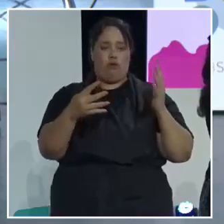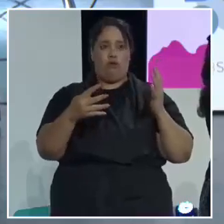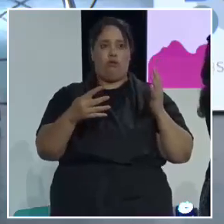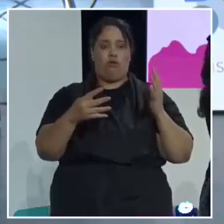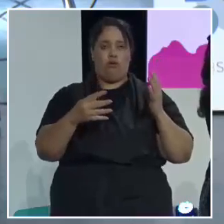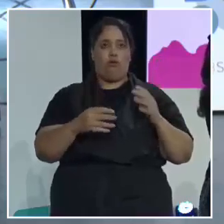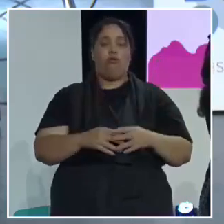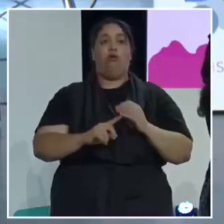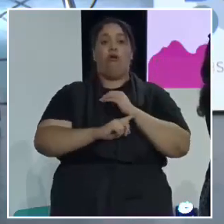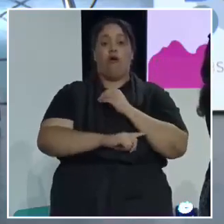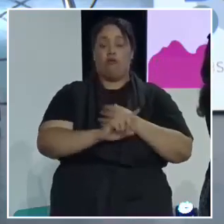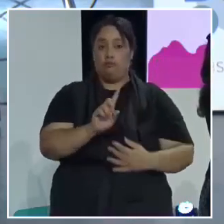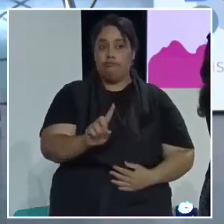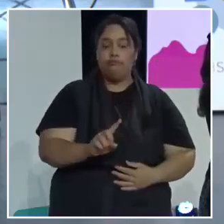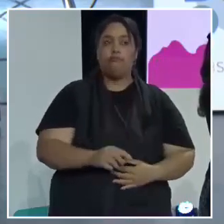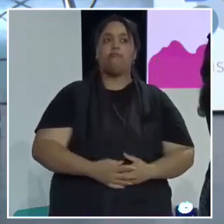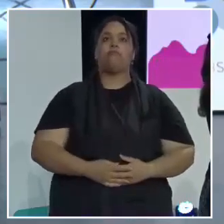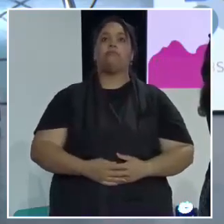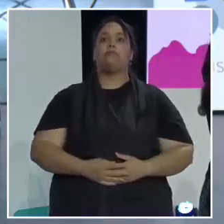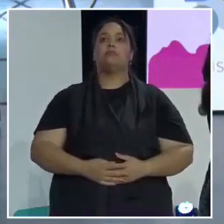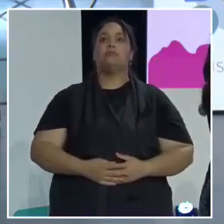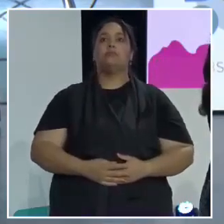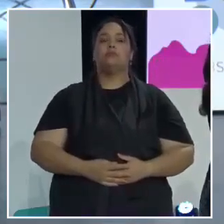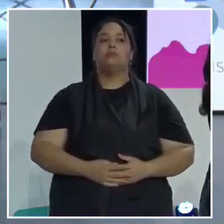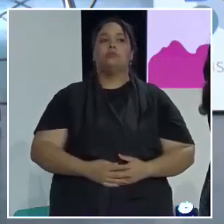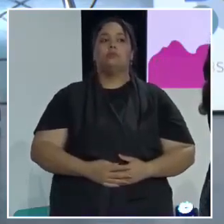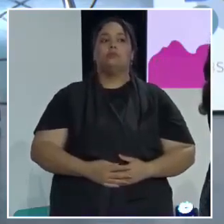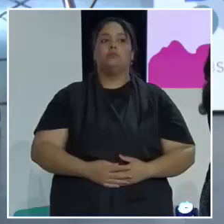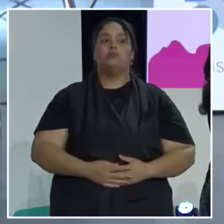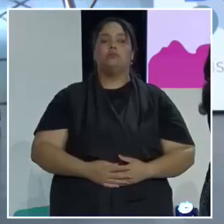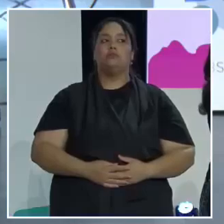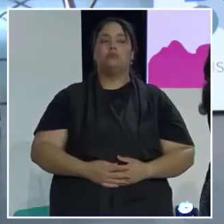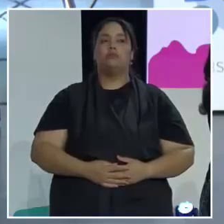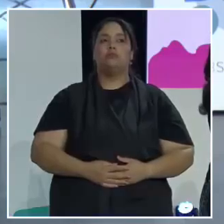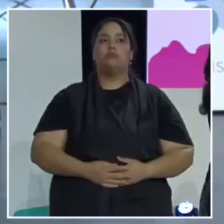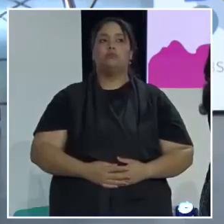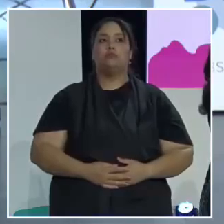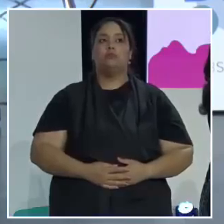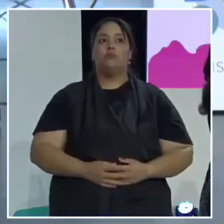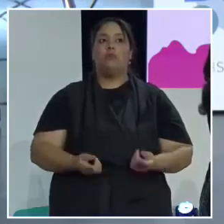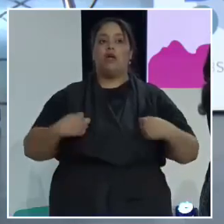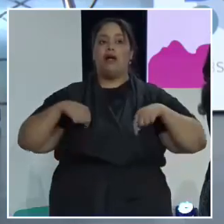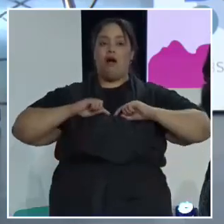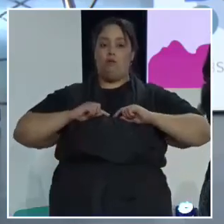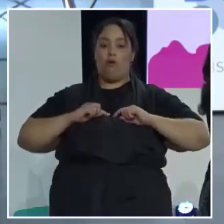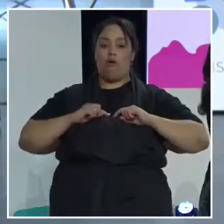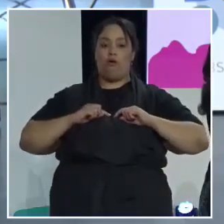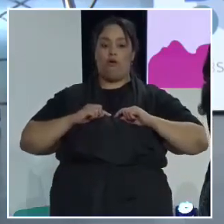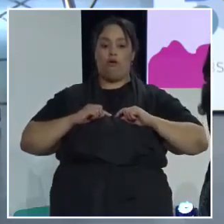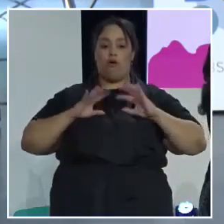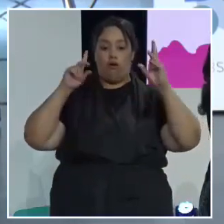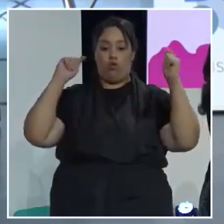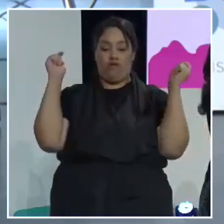but not least, whether or not we could accelerate our reform process on